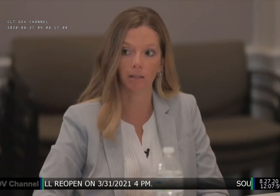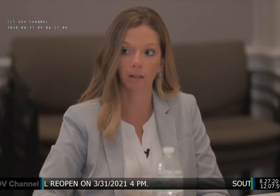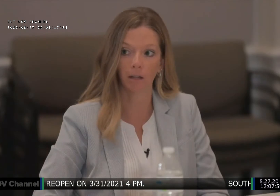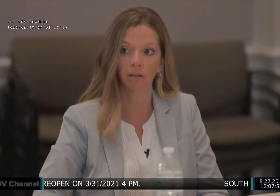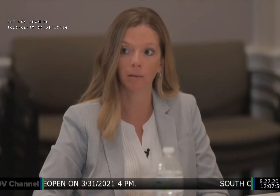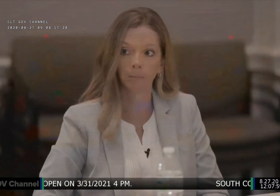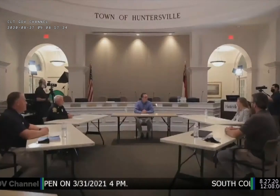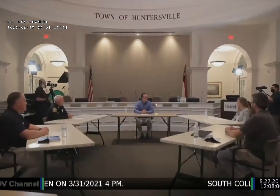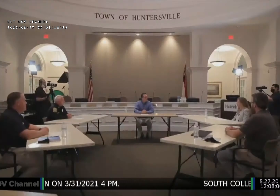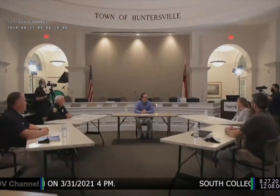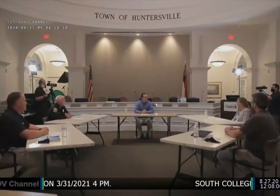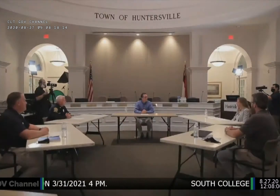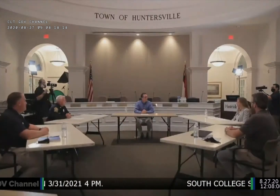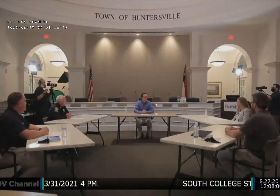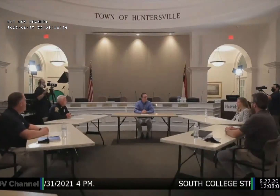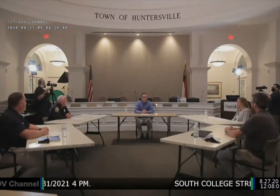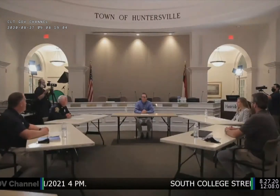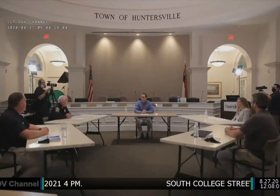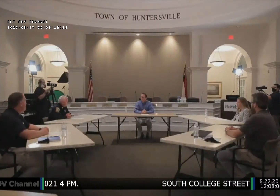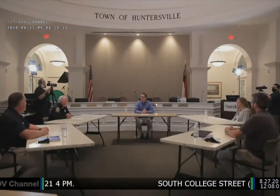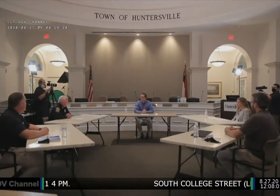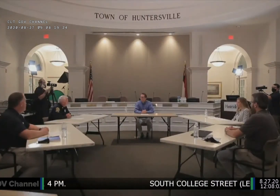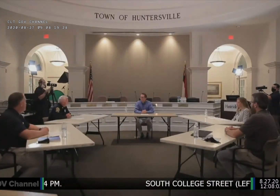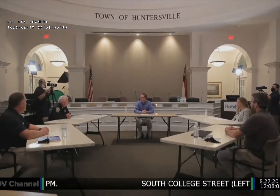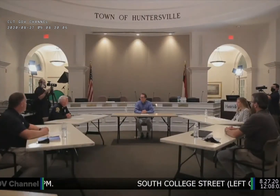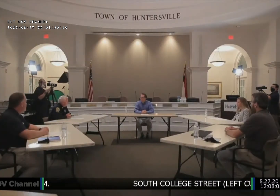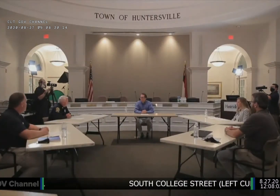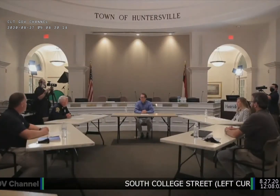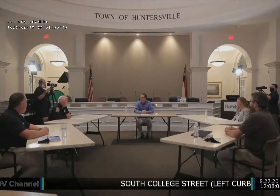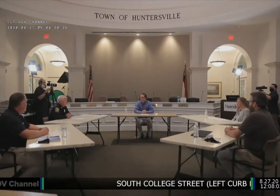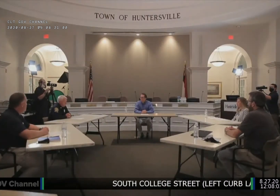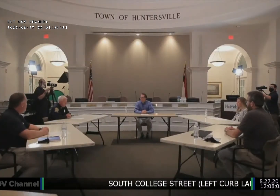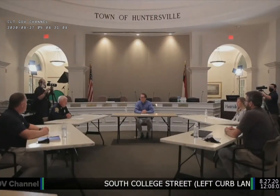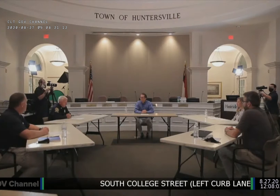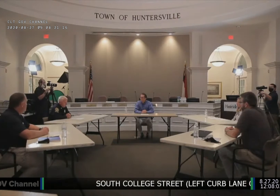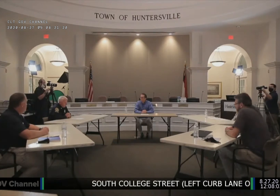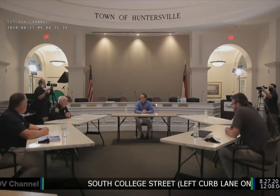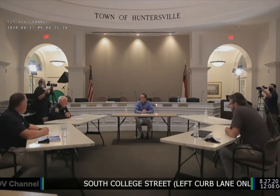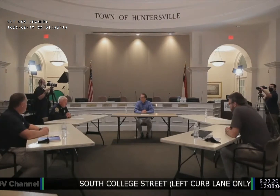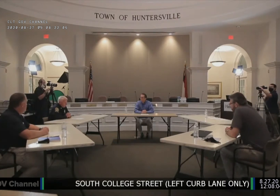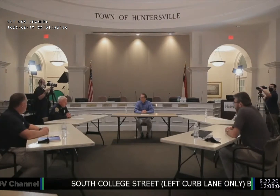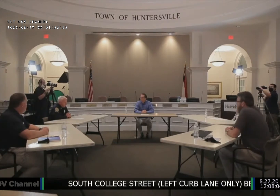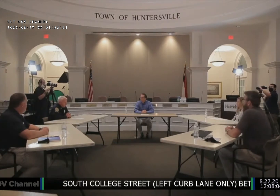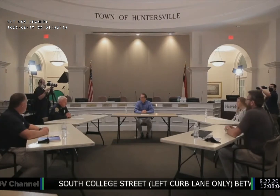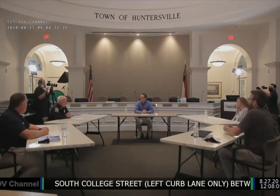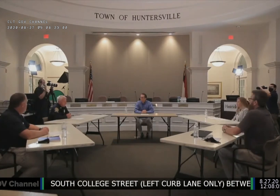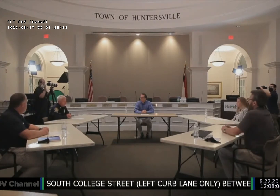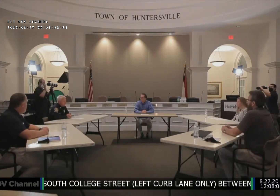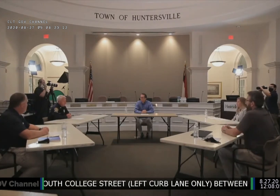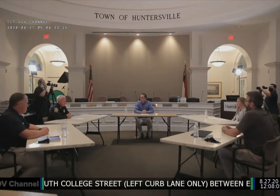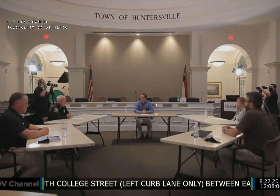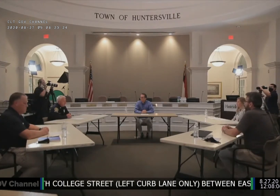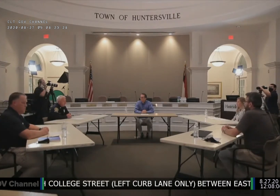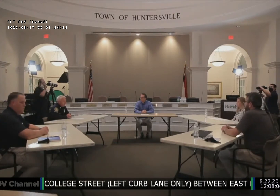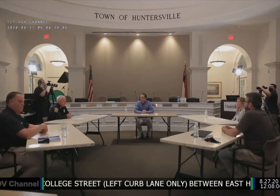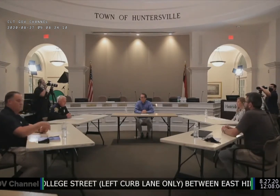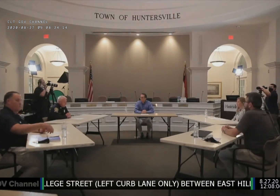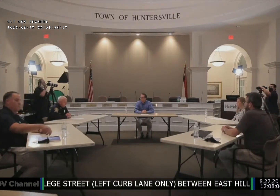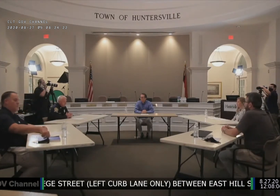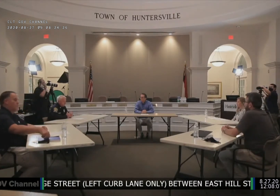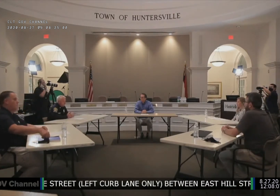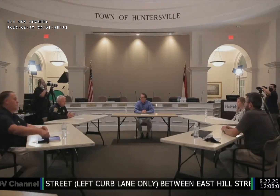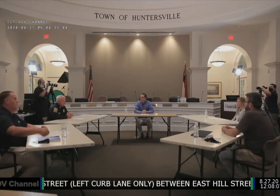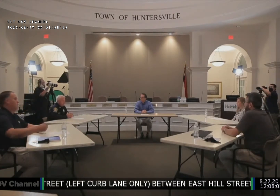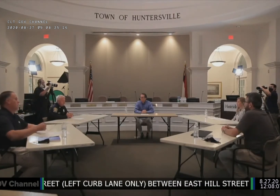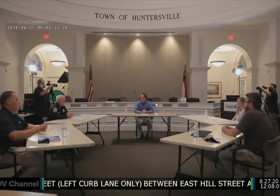no impacts there. So, Mayor, can I piggyback on that? Just one comment I want to make about that.